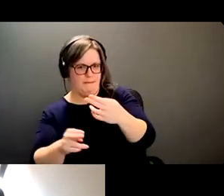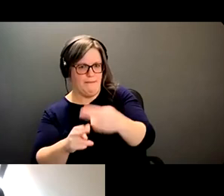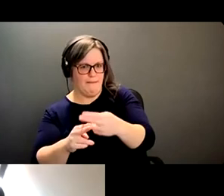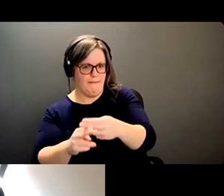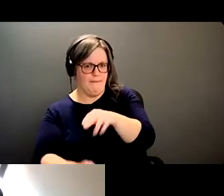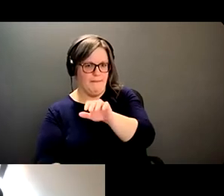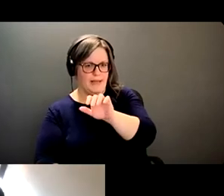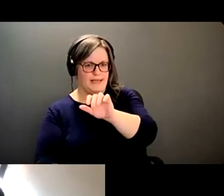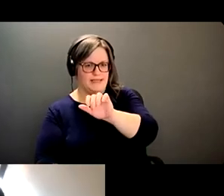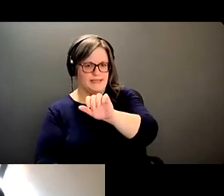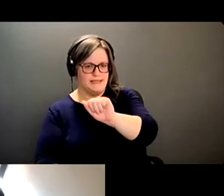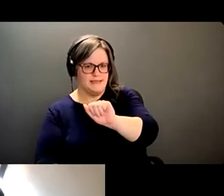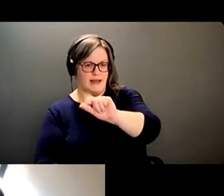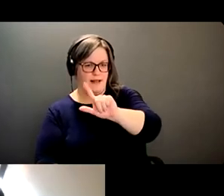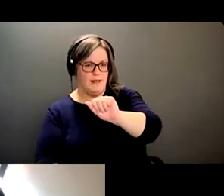Mississauga.